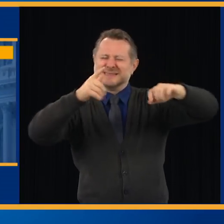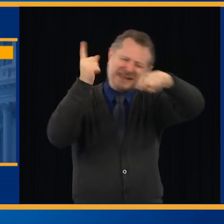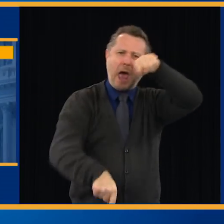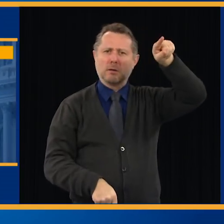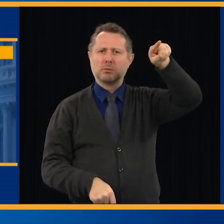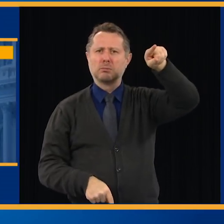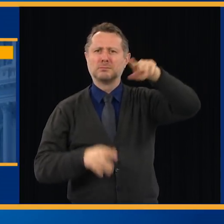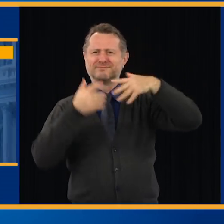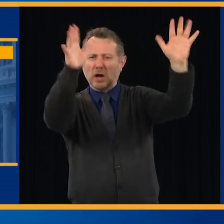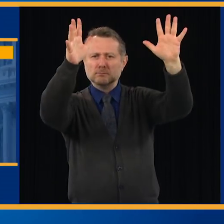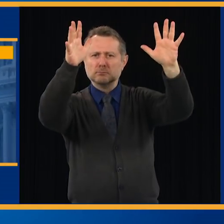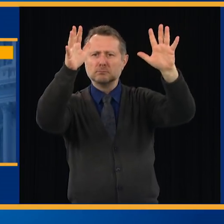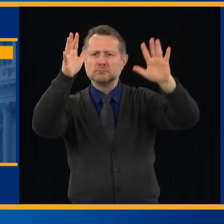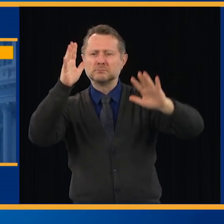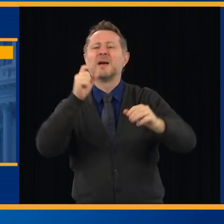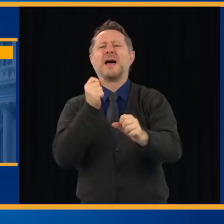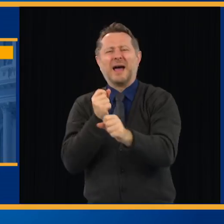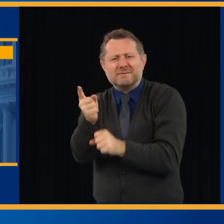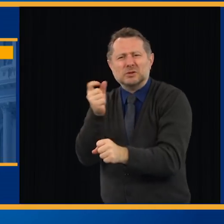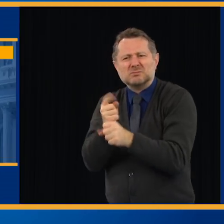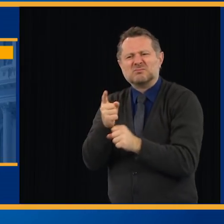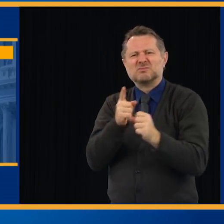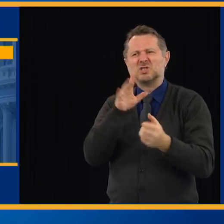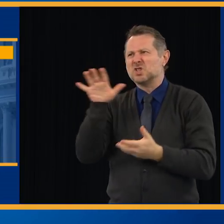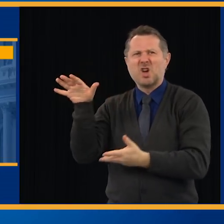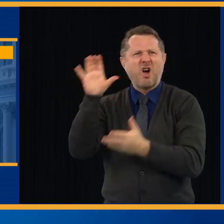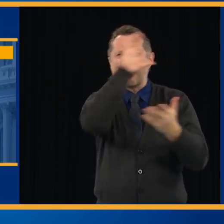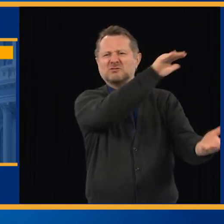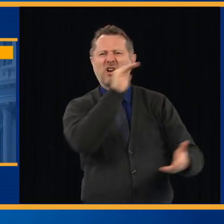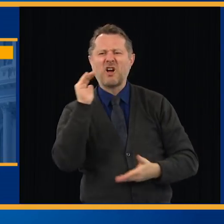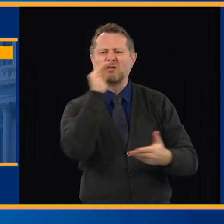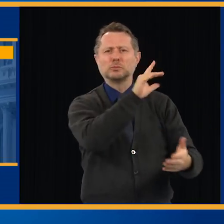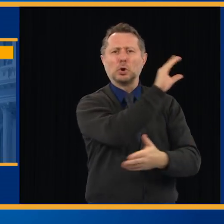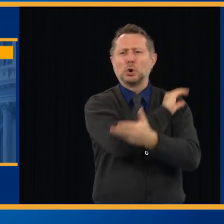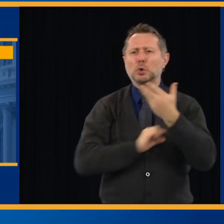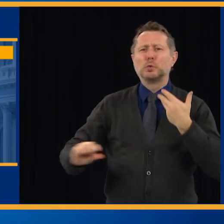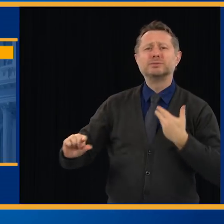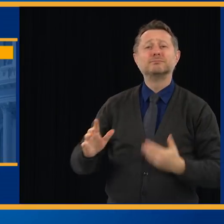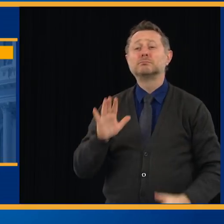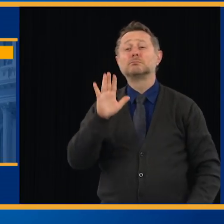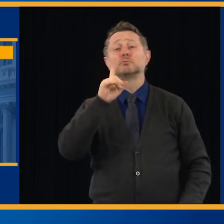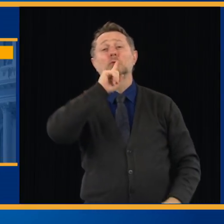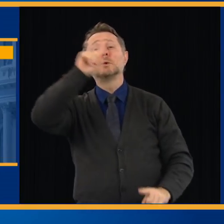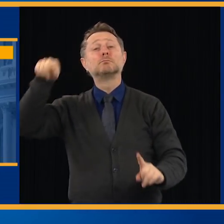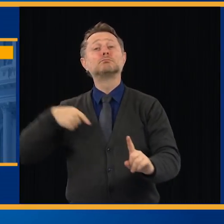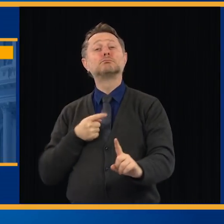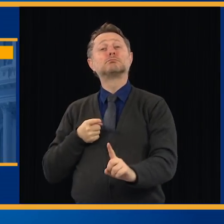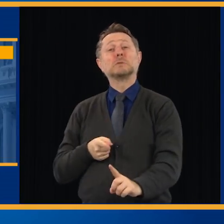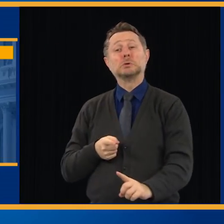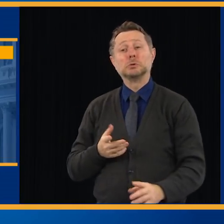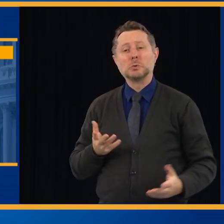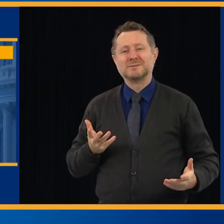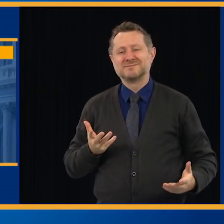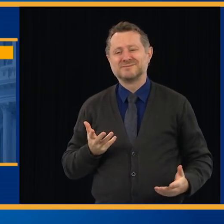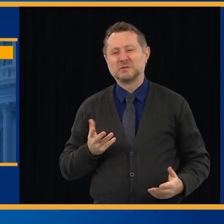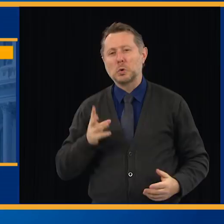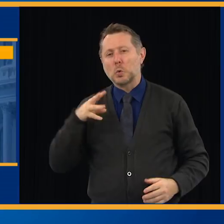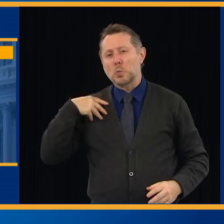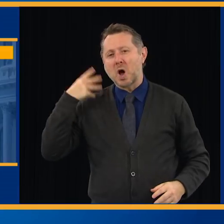year. And look, what this is really about, it's the Washington